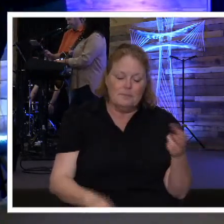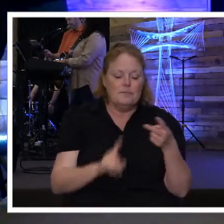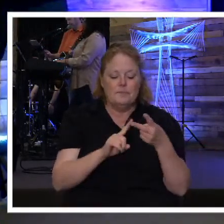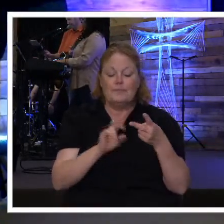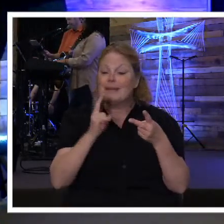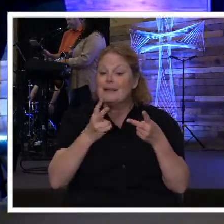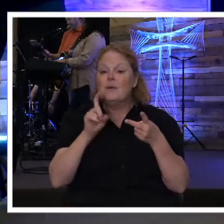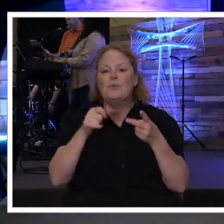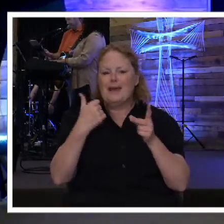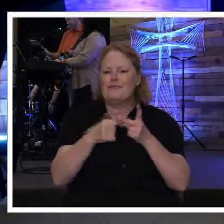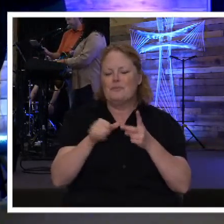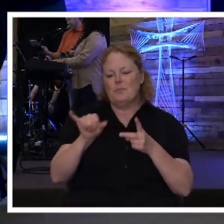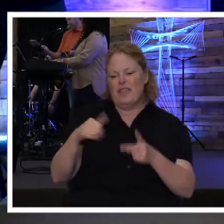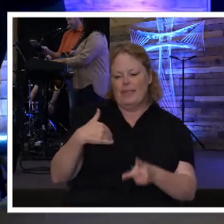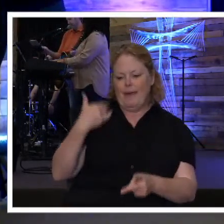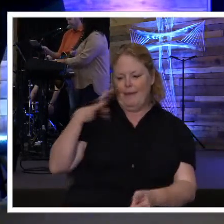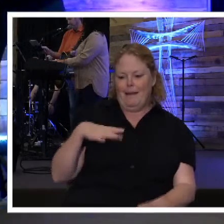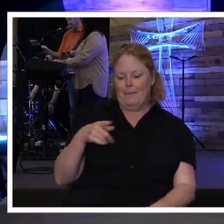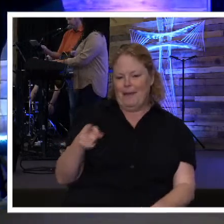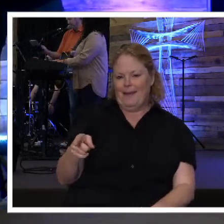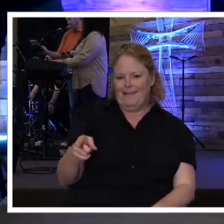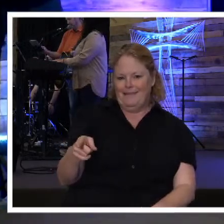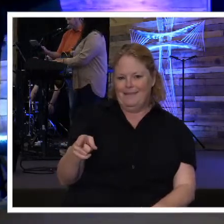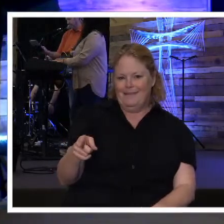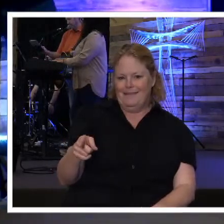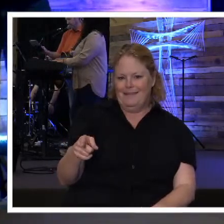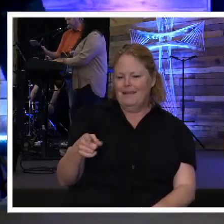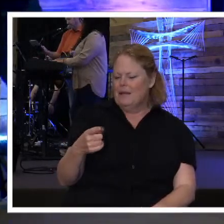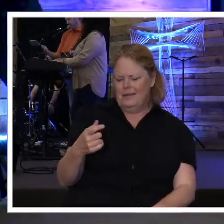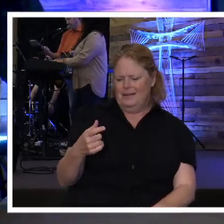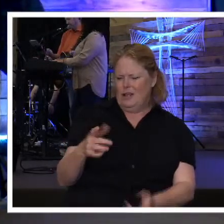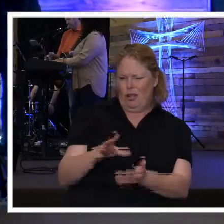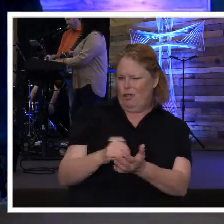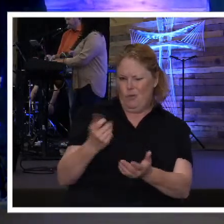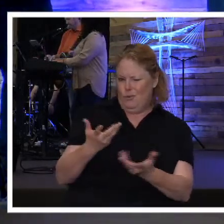need to remember the rich young ruler. What can we learn from him?